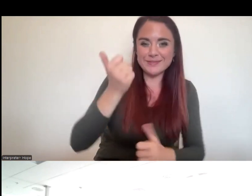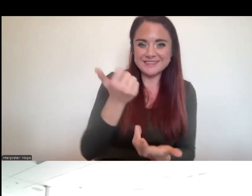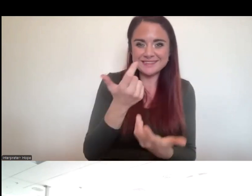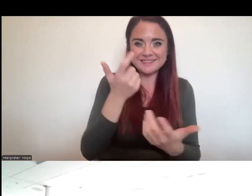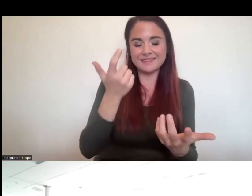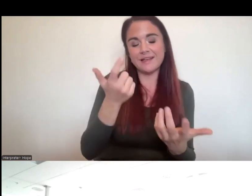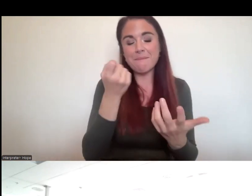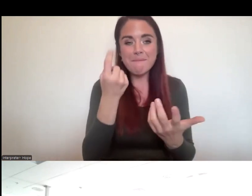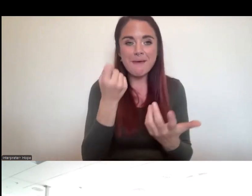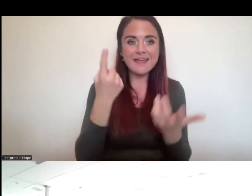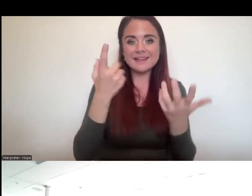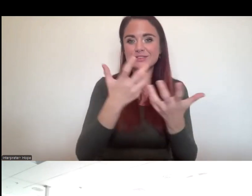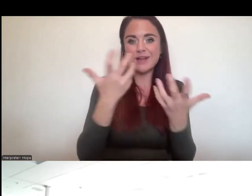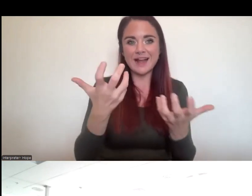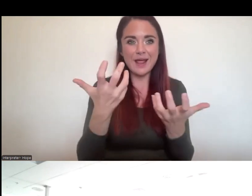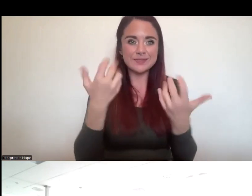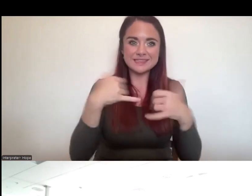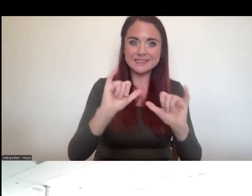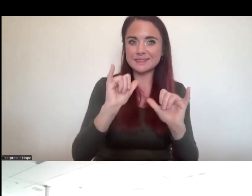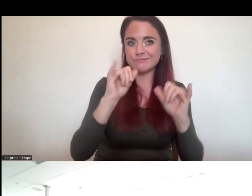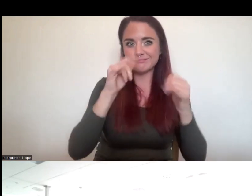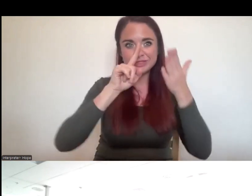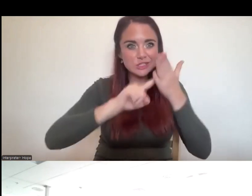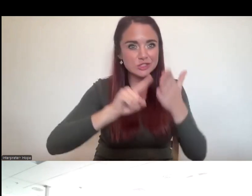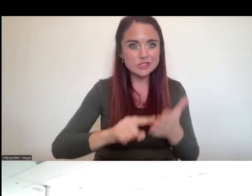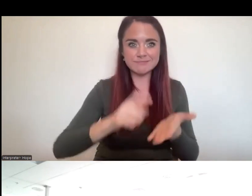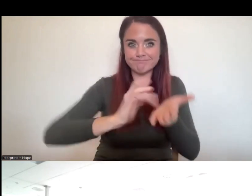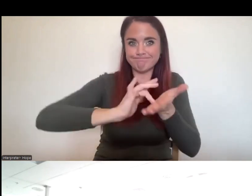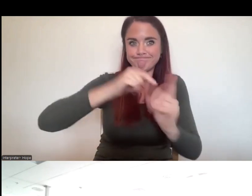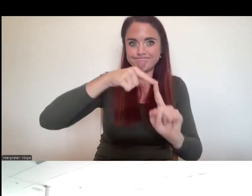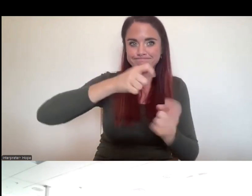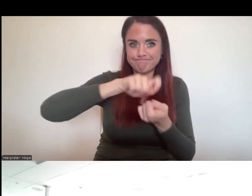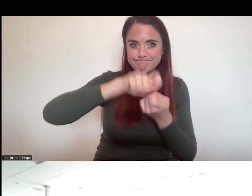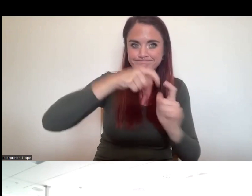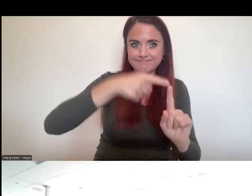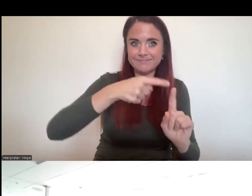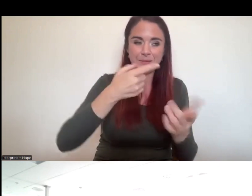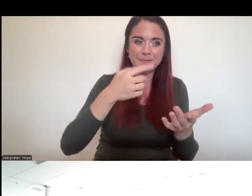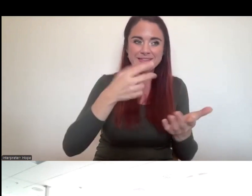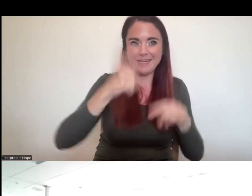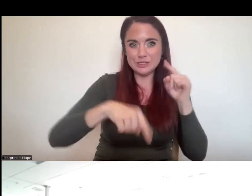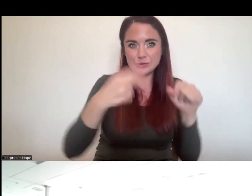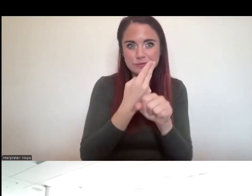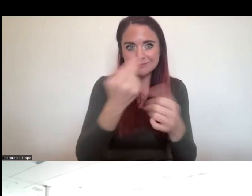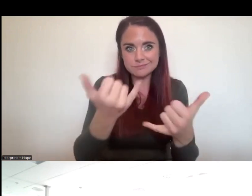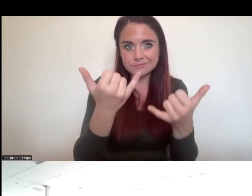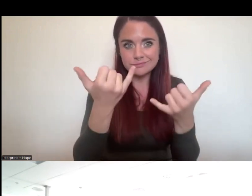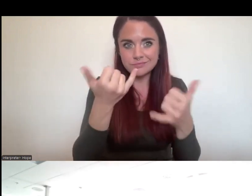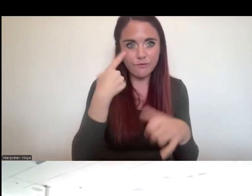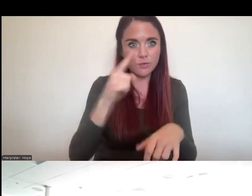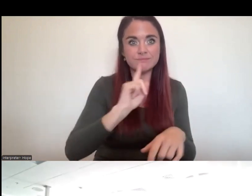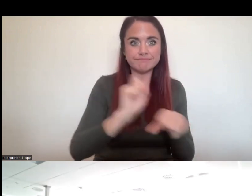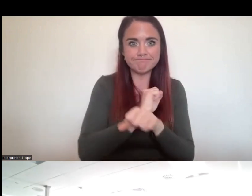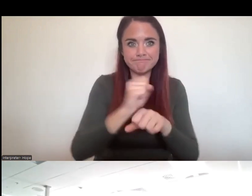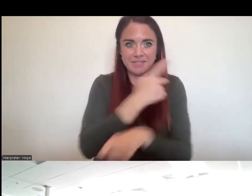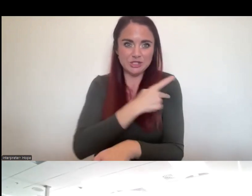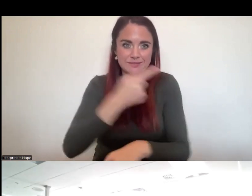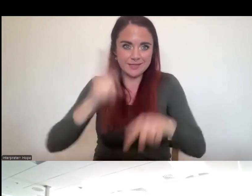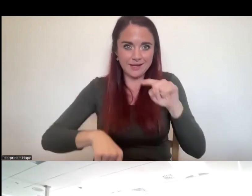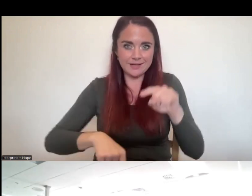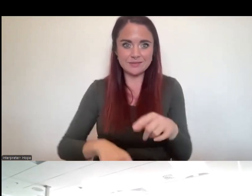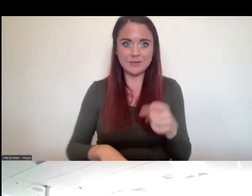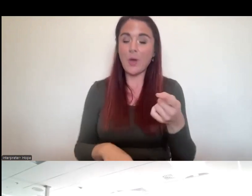still in research, so it's not applicable right away. So a very long